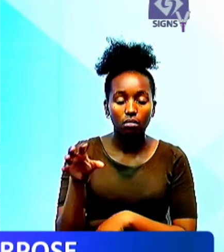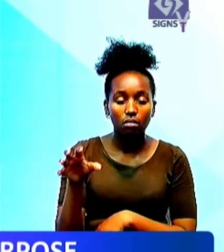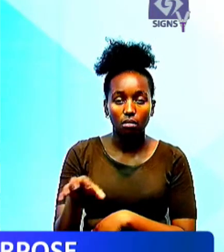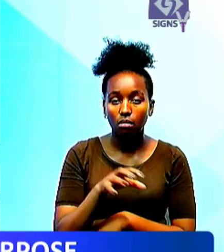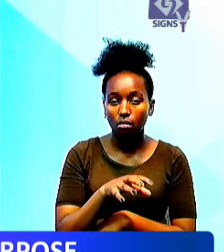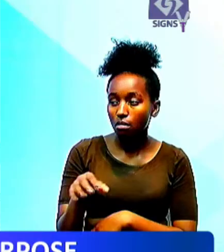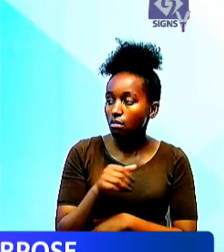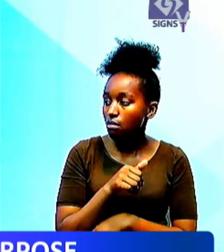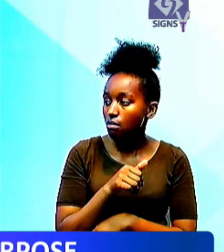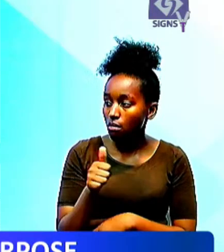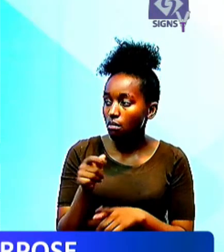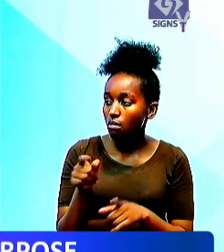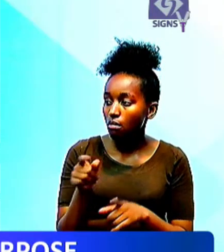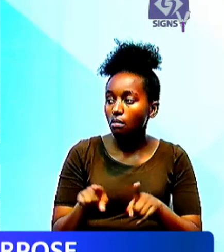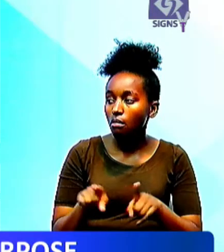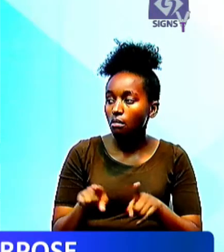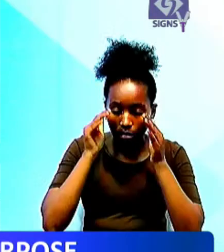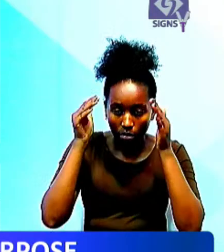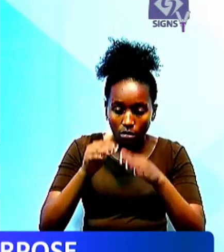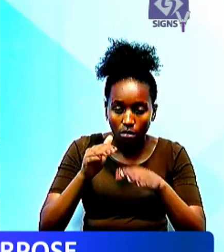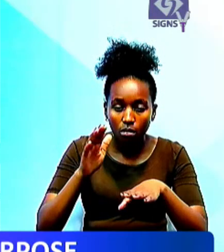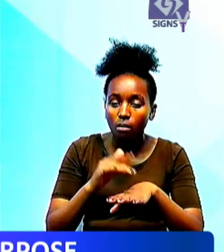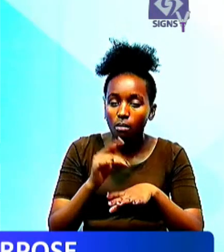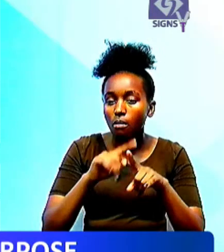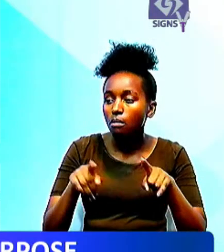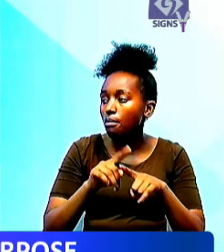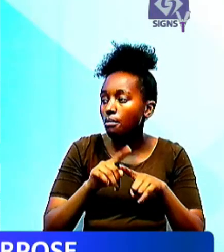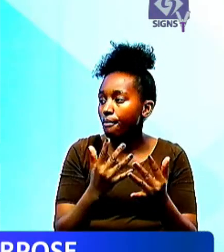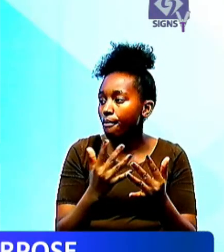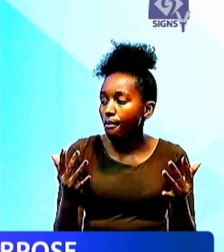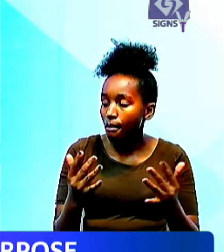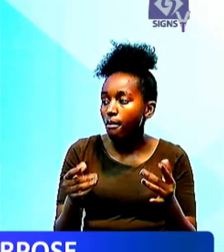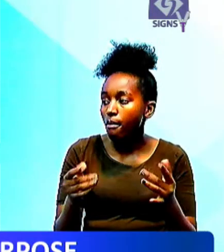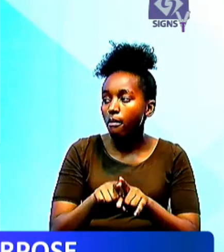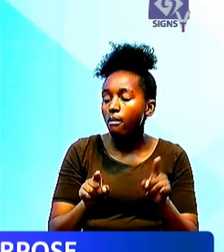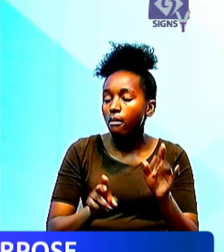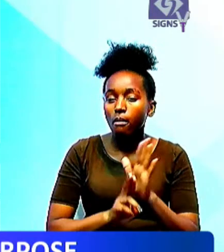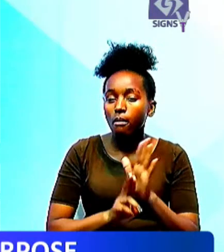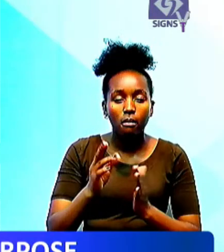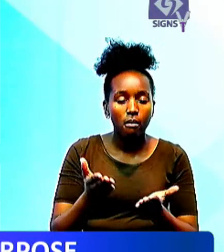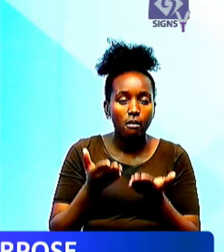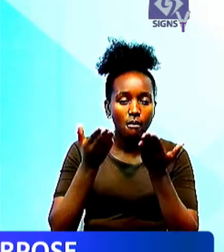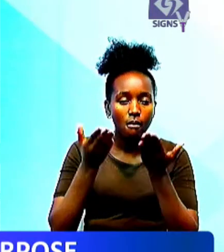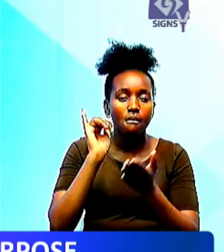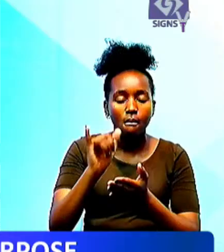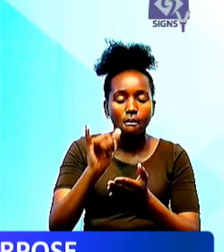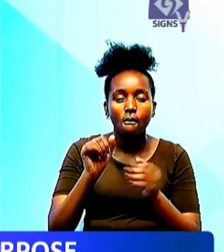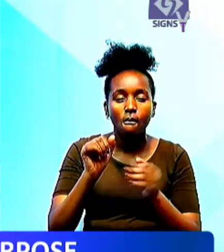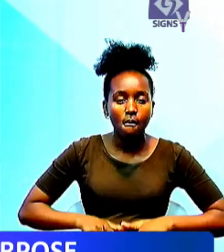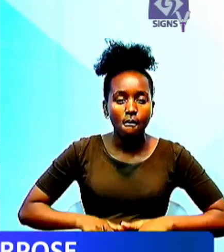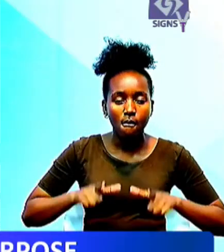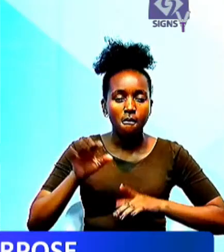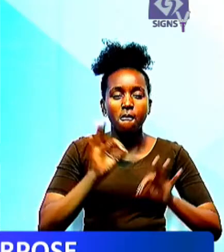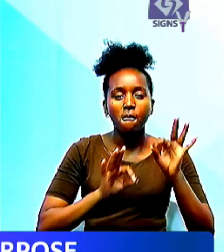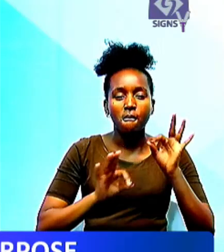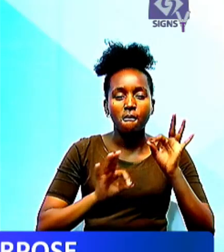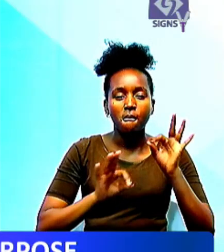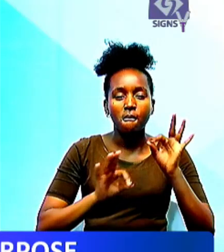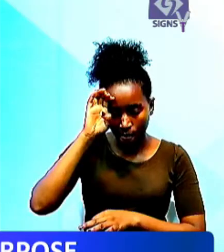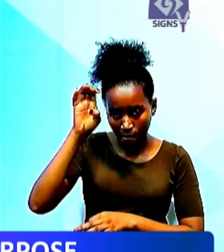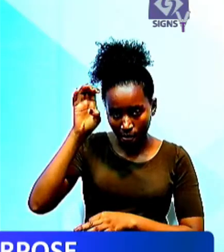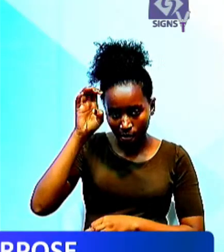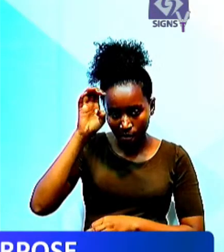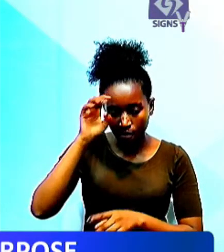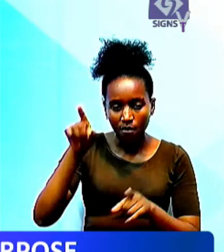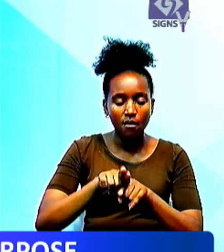money on the transportation, and they get their money. And that has also uplifted the lifestyle of those people, the education. That is